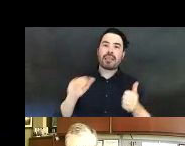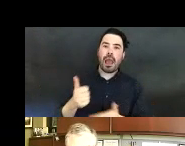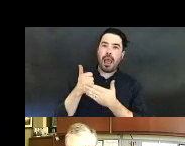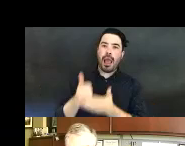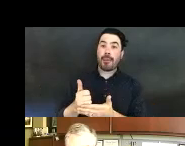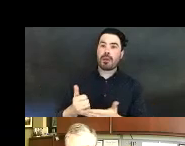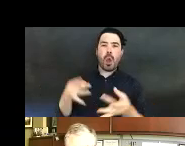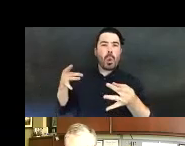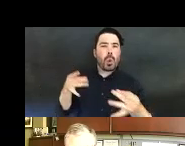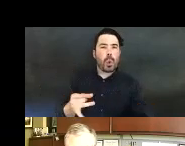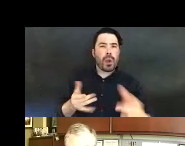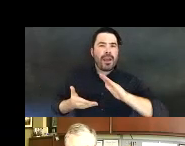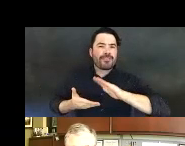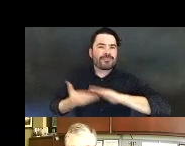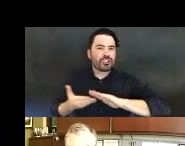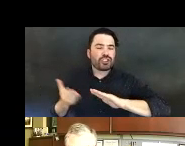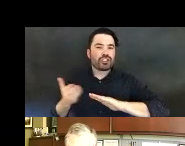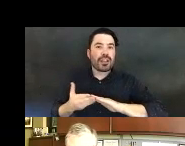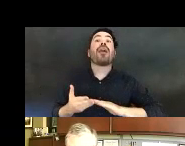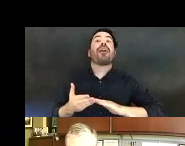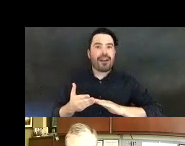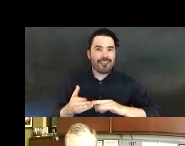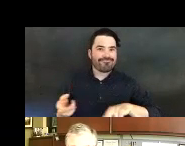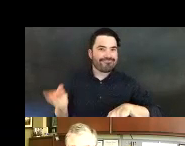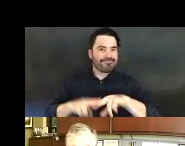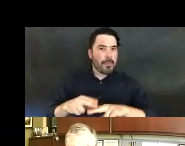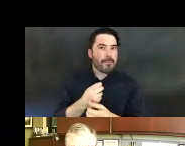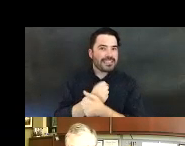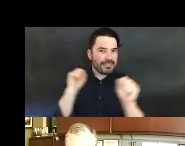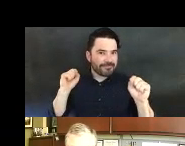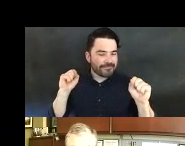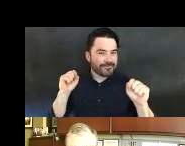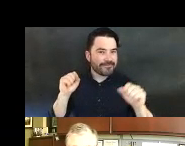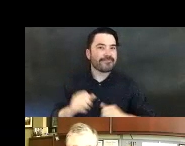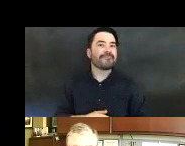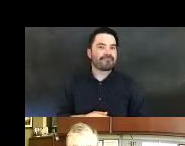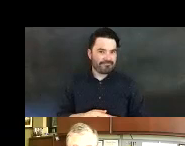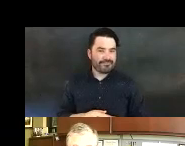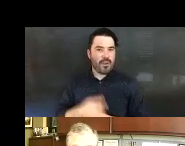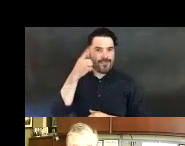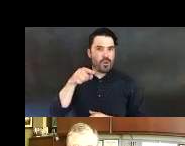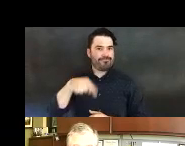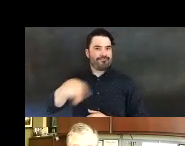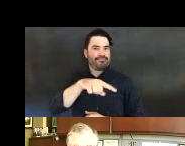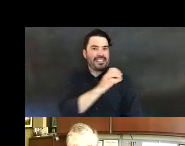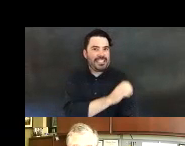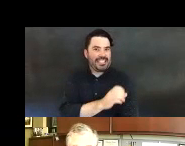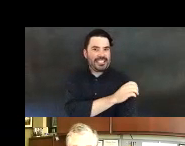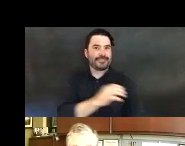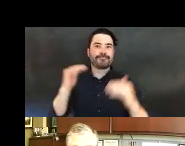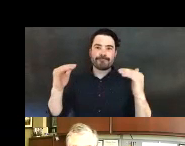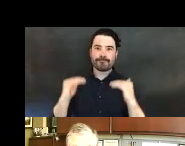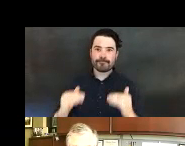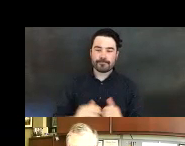but also promote safety and safety in the clinics. If we go to the next slide.